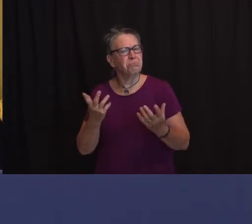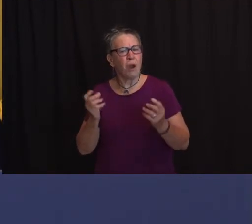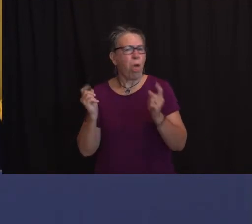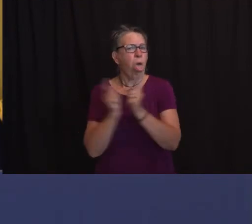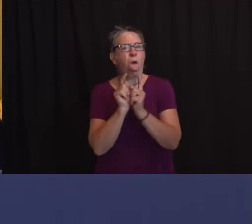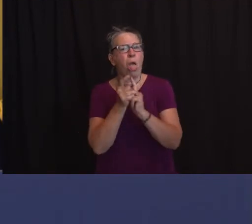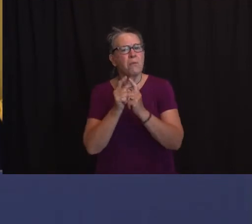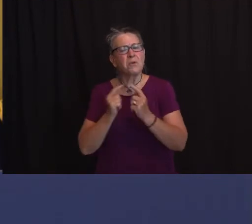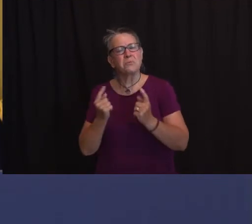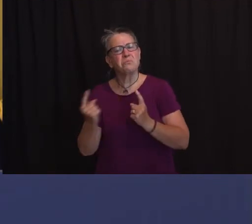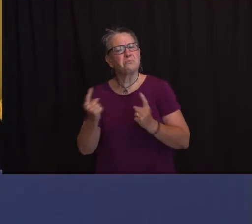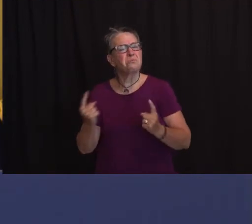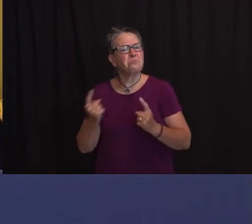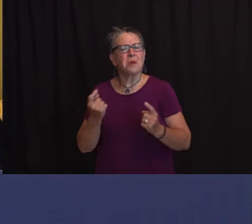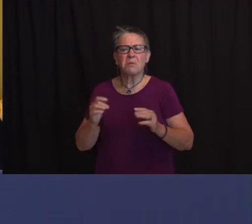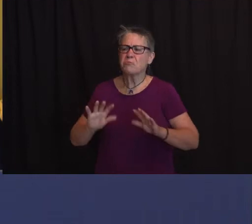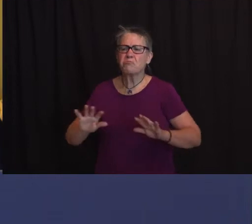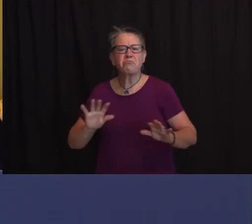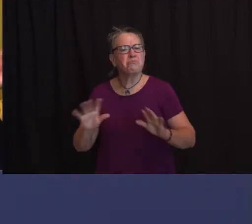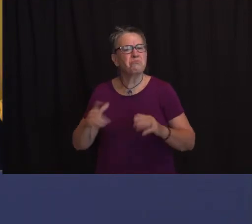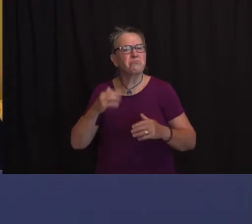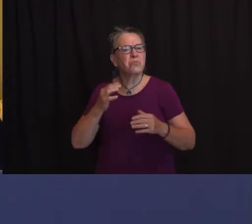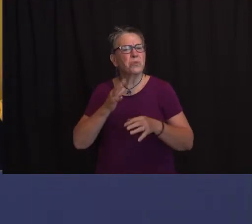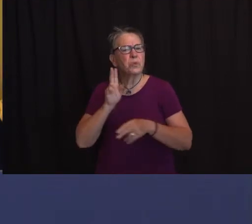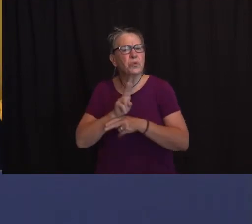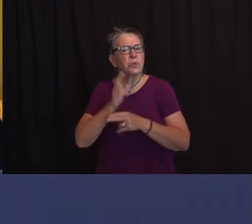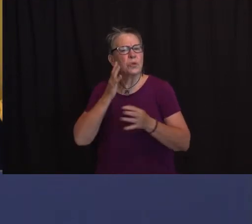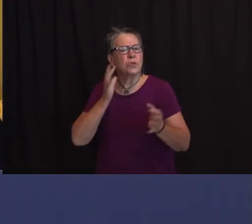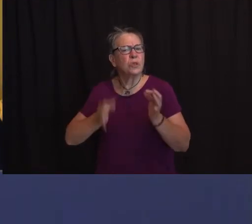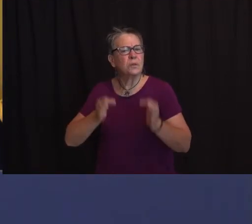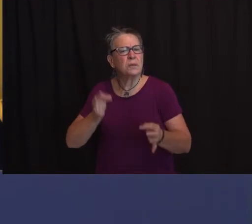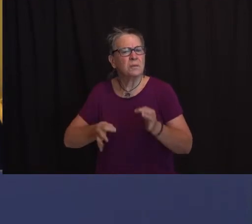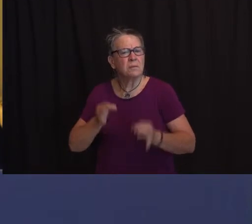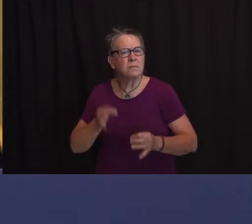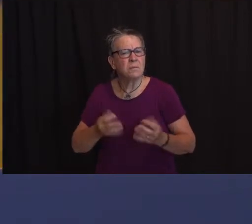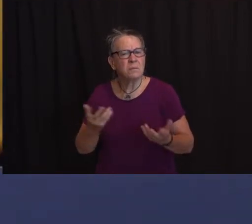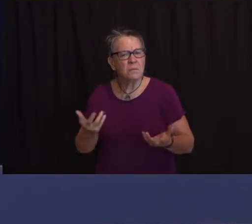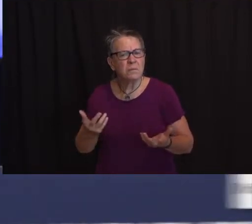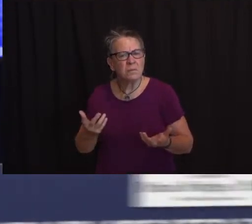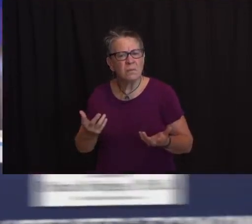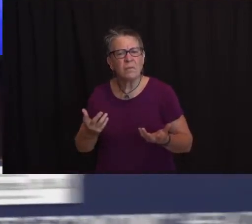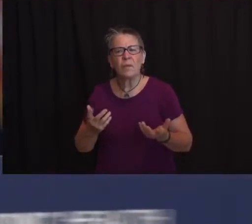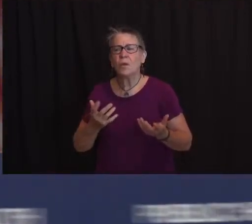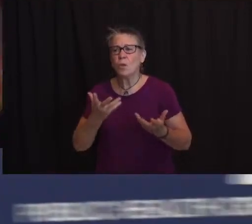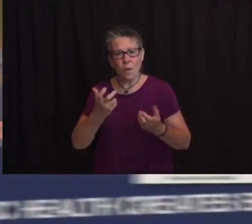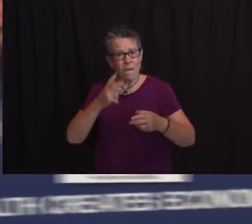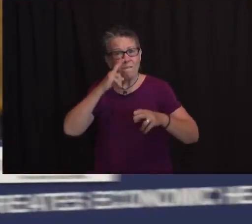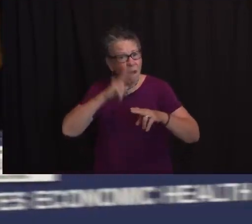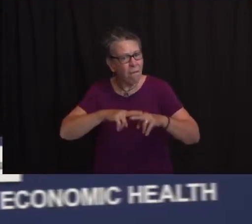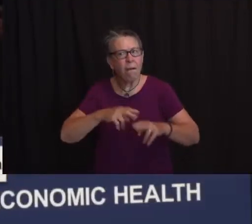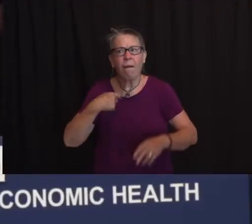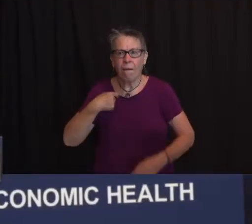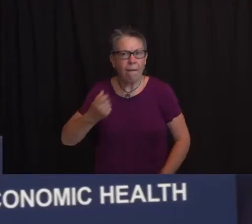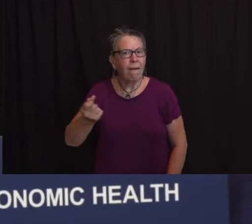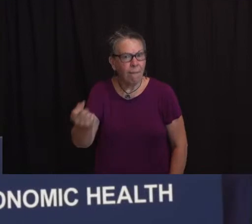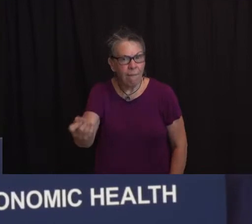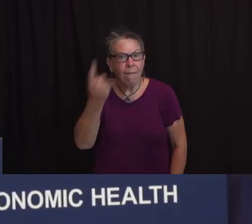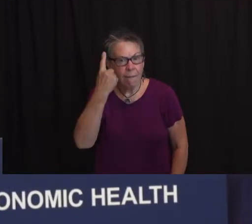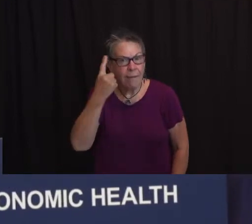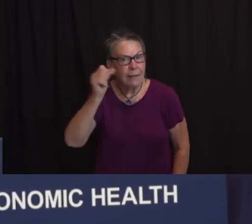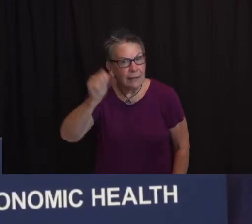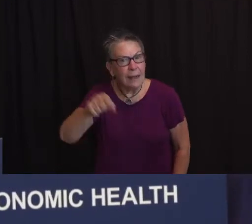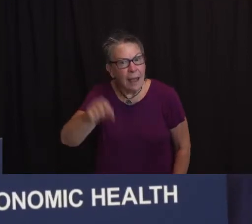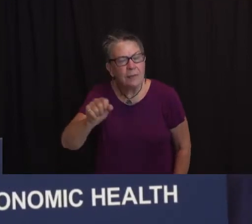we've gone through, but do it responsibly. Pat, please. I would echo those remarks too, Governor, and it's always, every day, it's striking